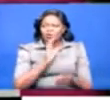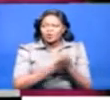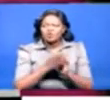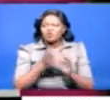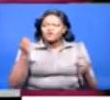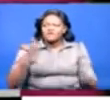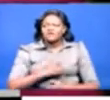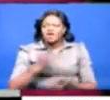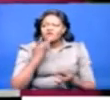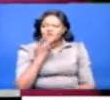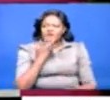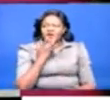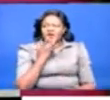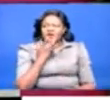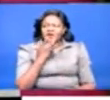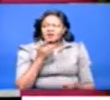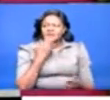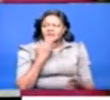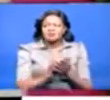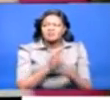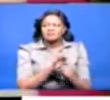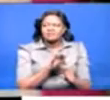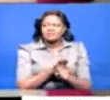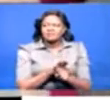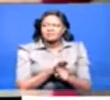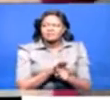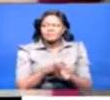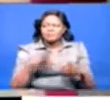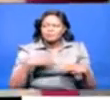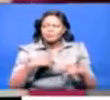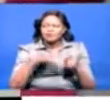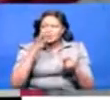or favor. Asante ni sana. Adwa Nyeri gai wito amurathime.